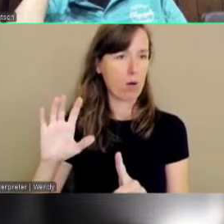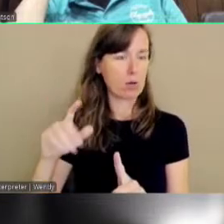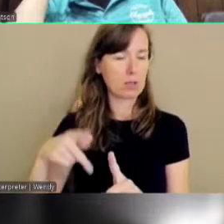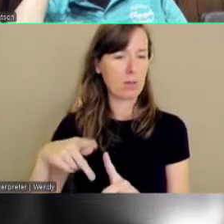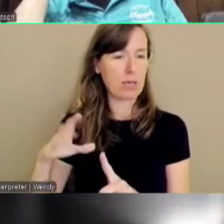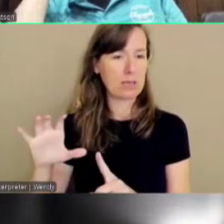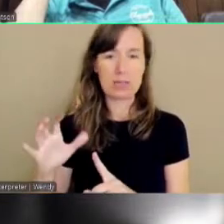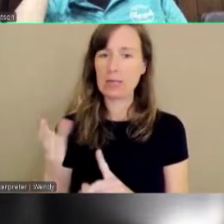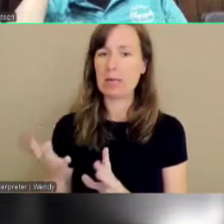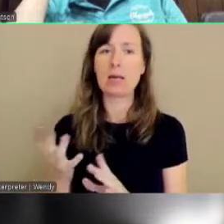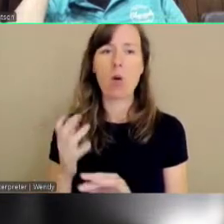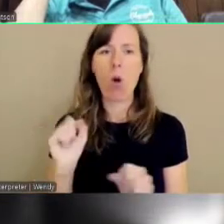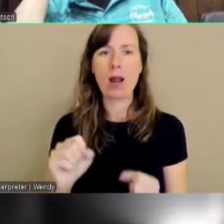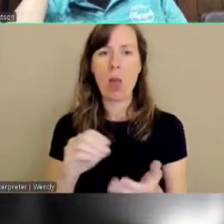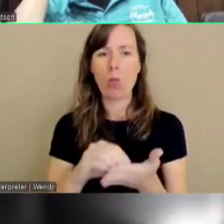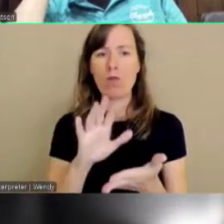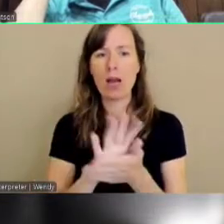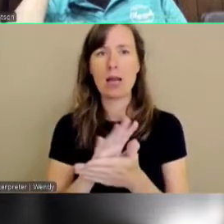write that down?